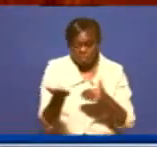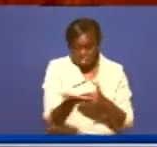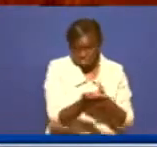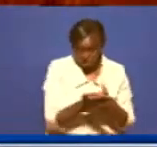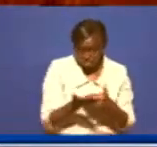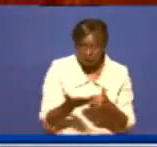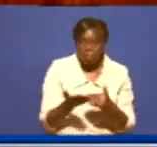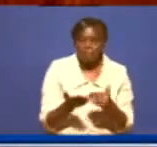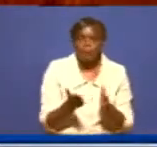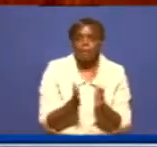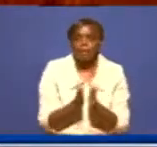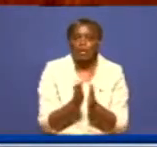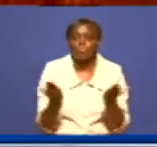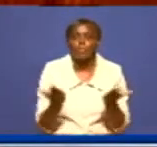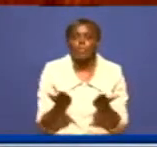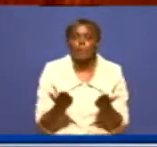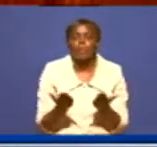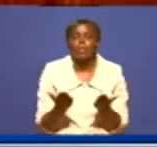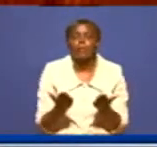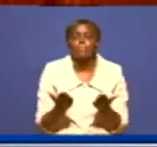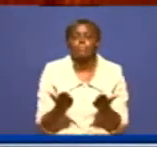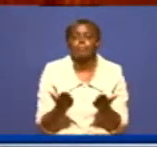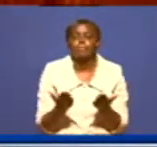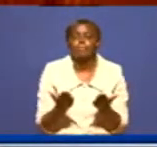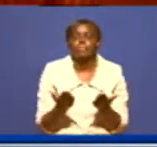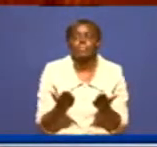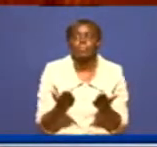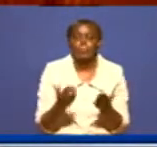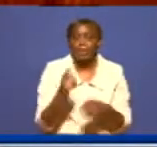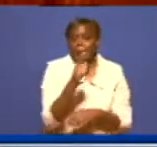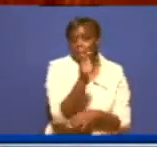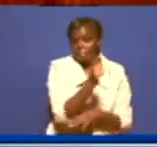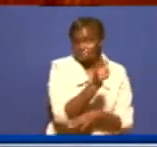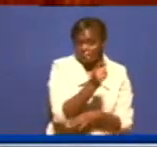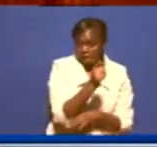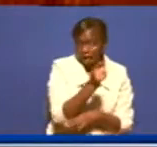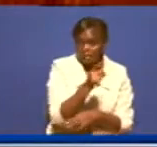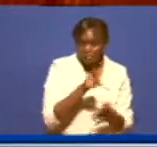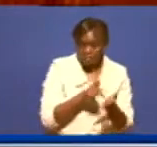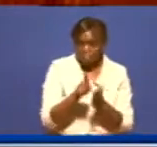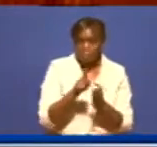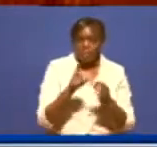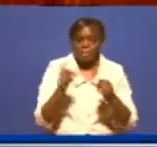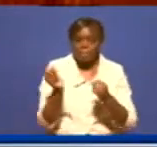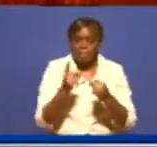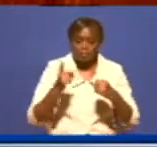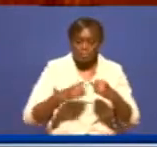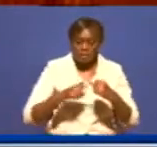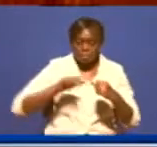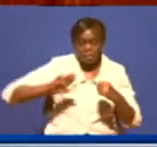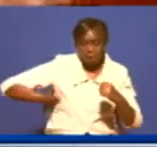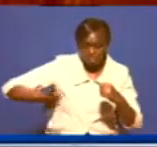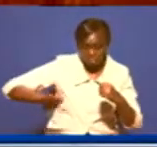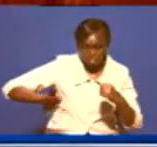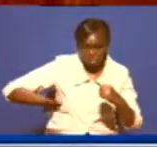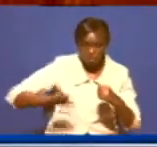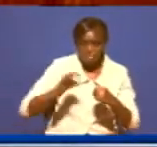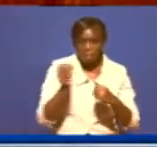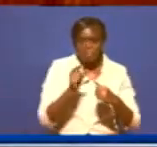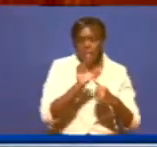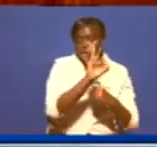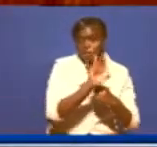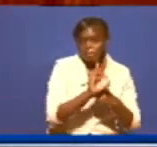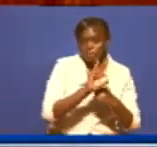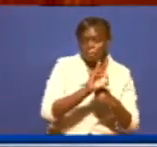and where you know tenants are required to pay about 6 months deposit, I mean 3 months,